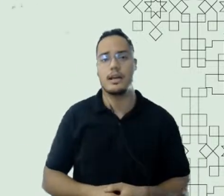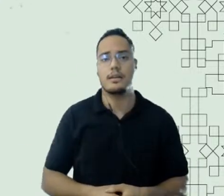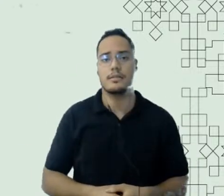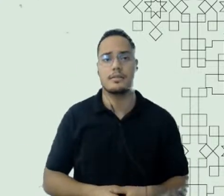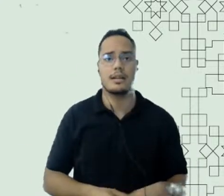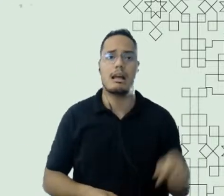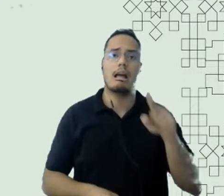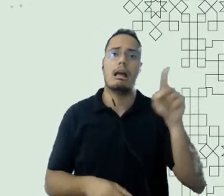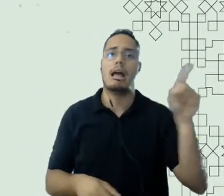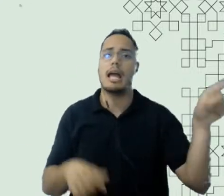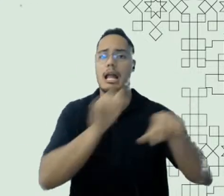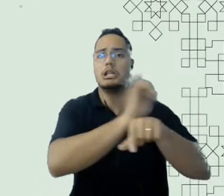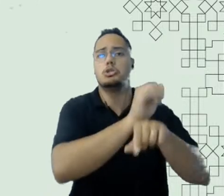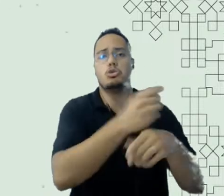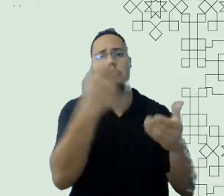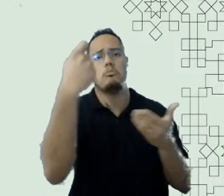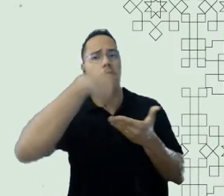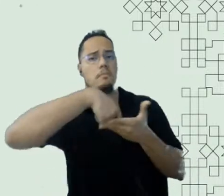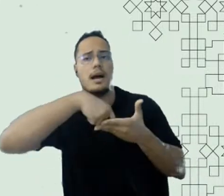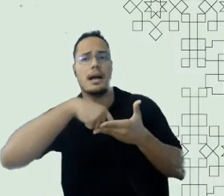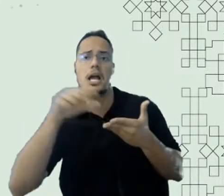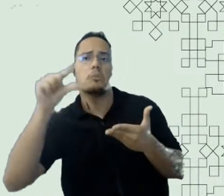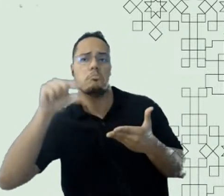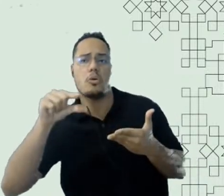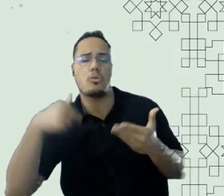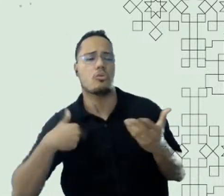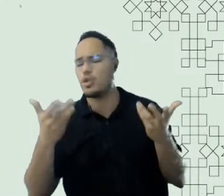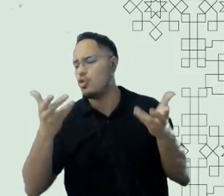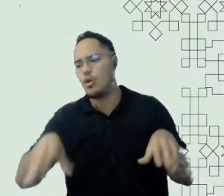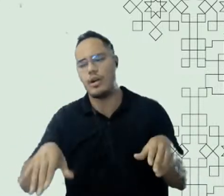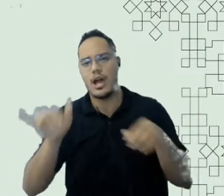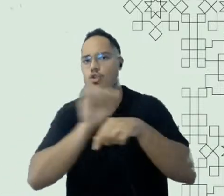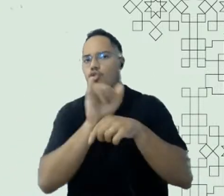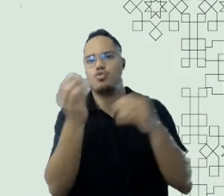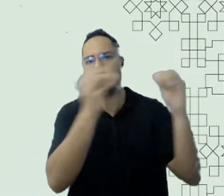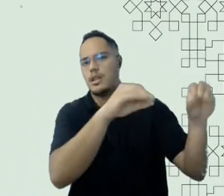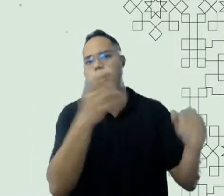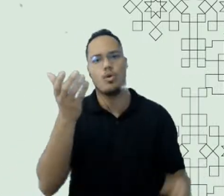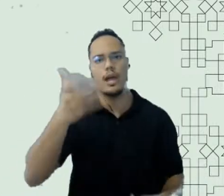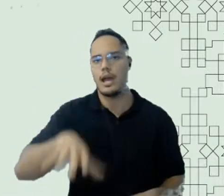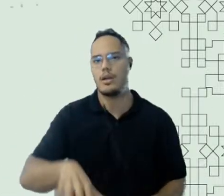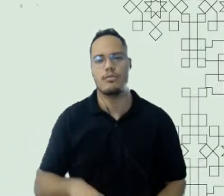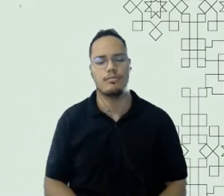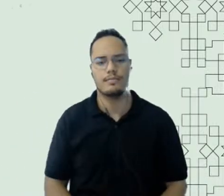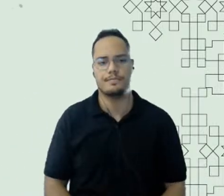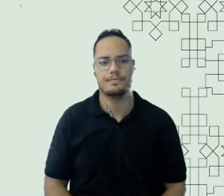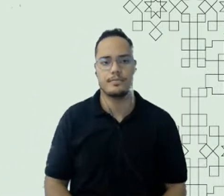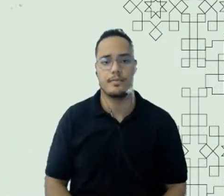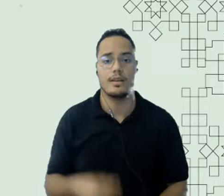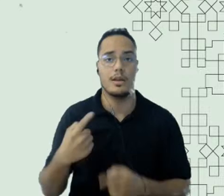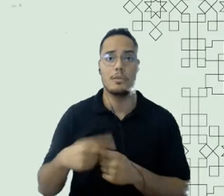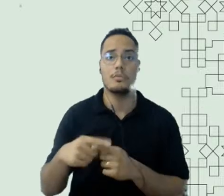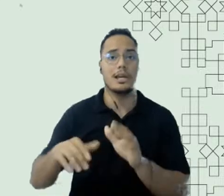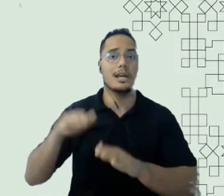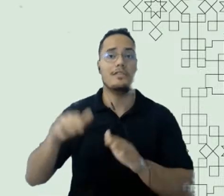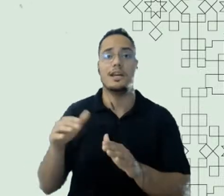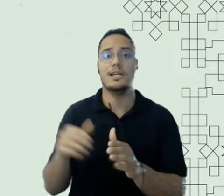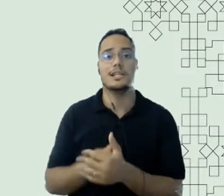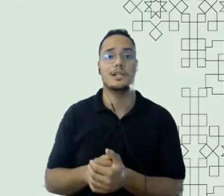it has been released 2 days before in public theaters. Okay, so the other